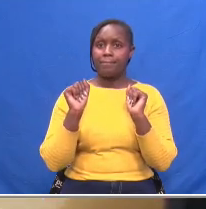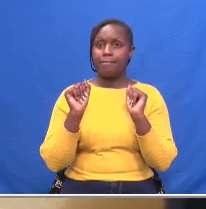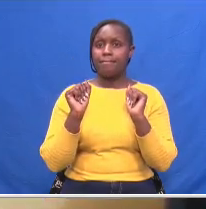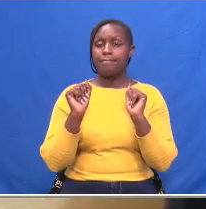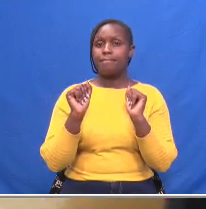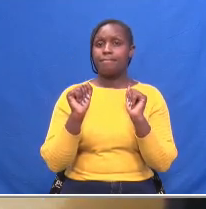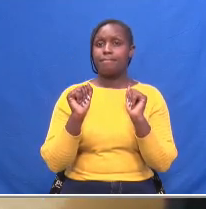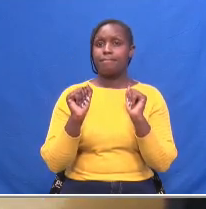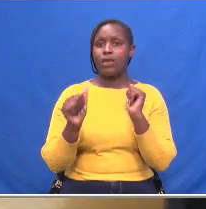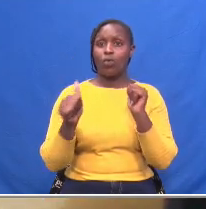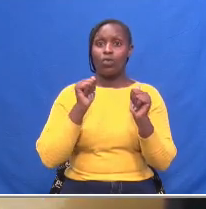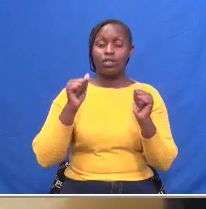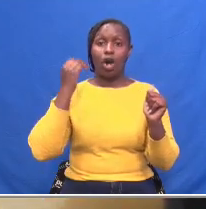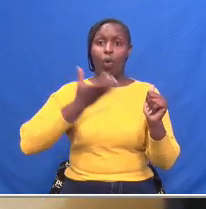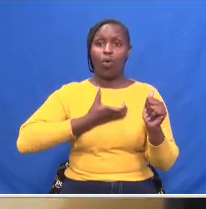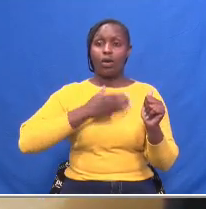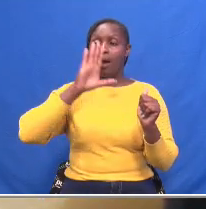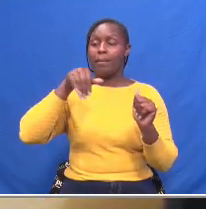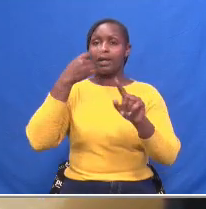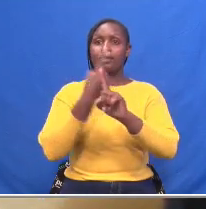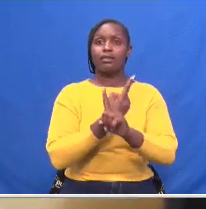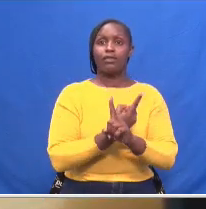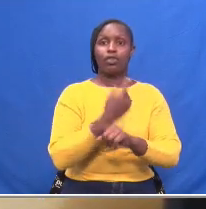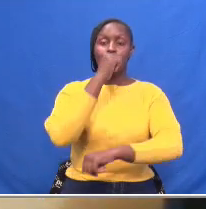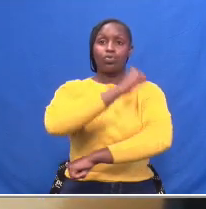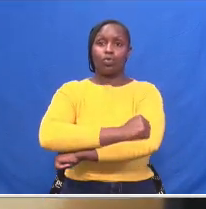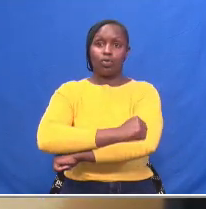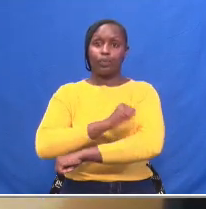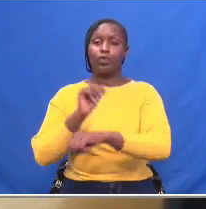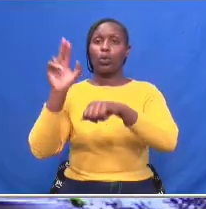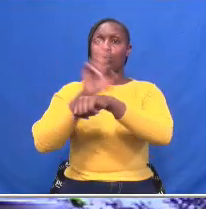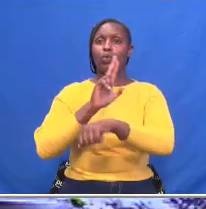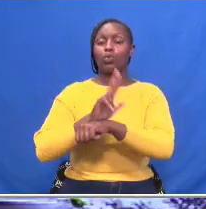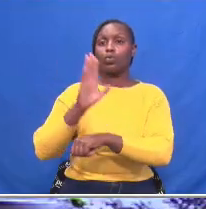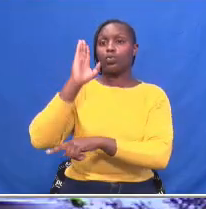that are owned by various schools. We are not going to use any private